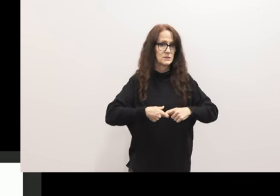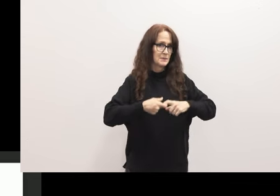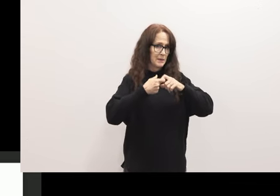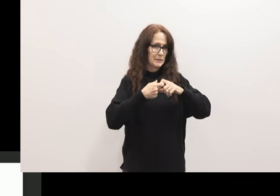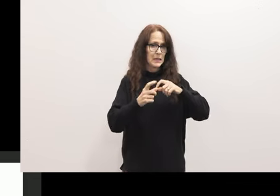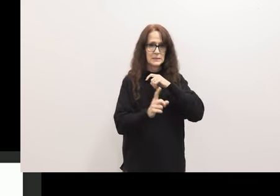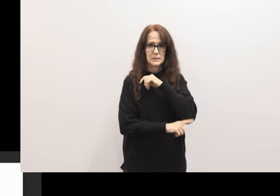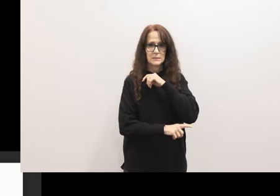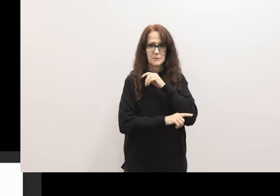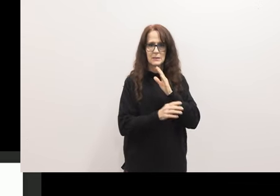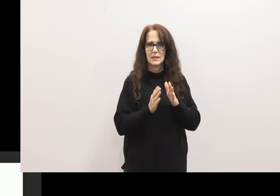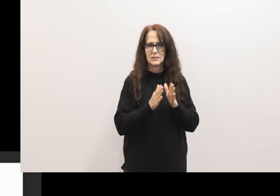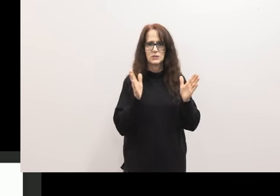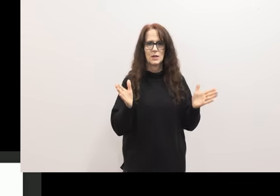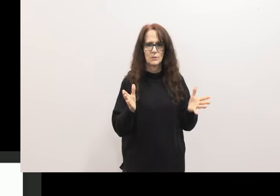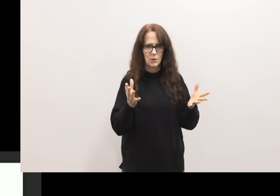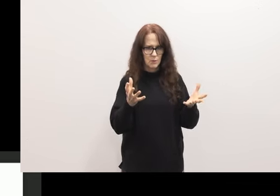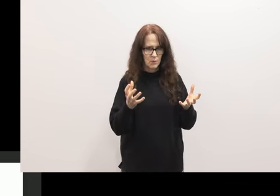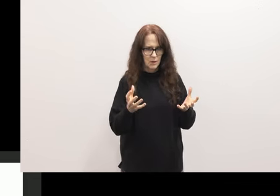discipline in general.